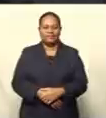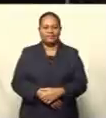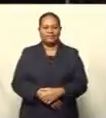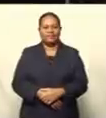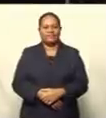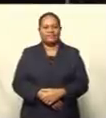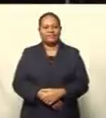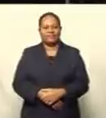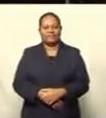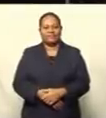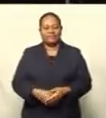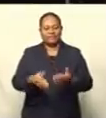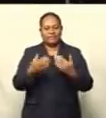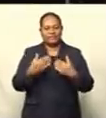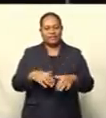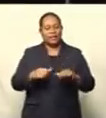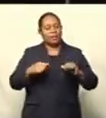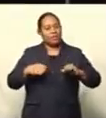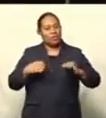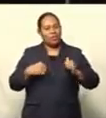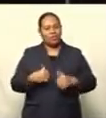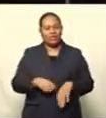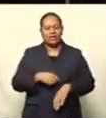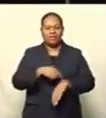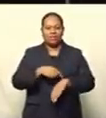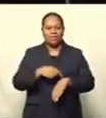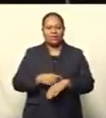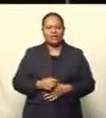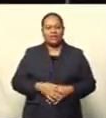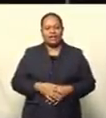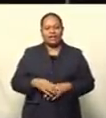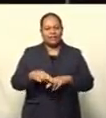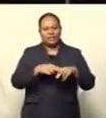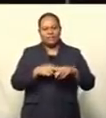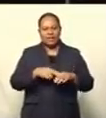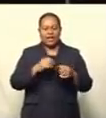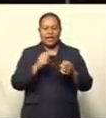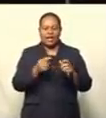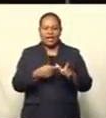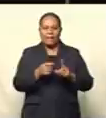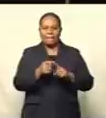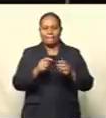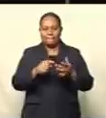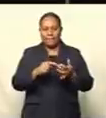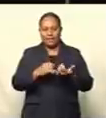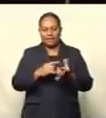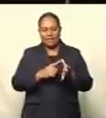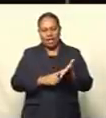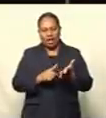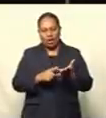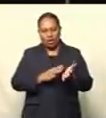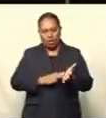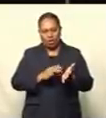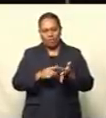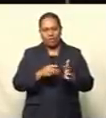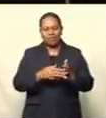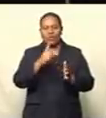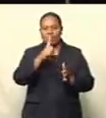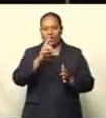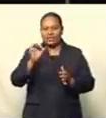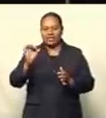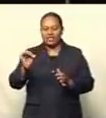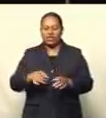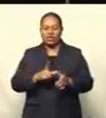Sports. It will be a proud moment tomorrow for flying Fijians lock Apisalame Ratuniyarawa when he runs on for his 100th game